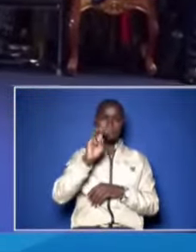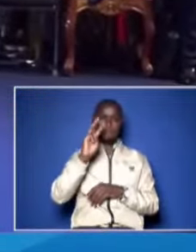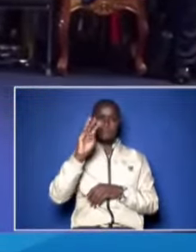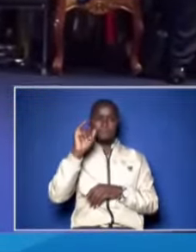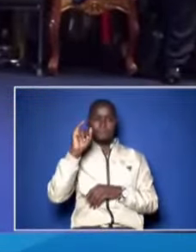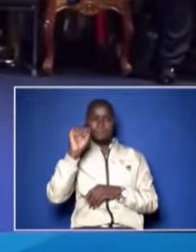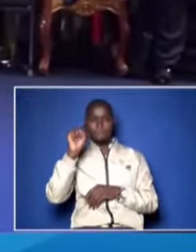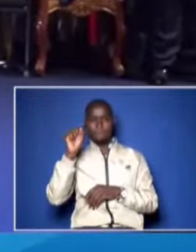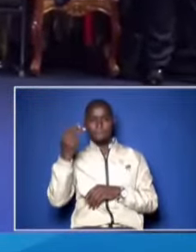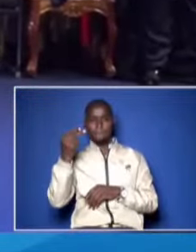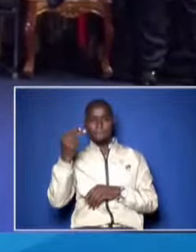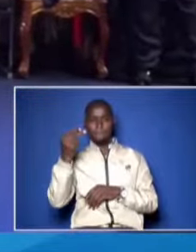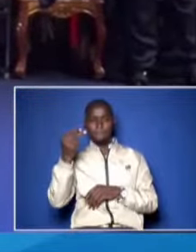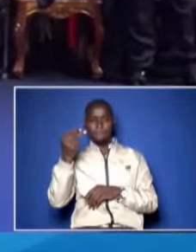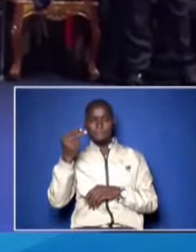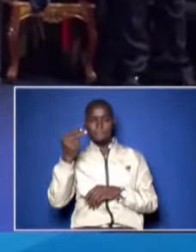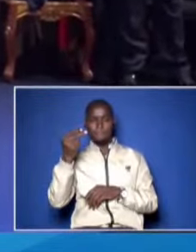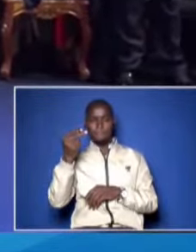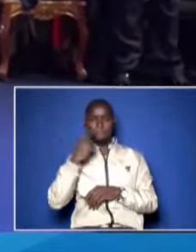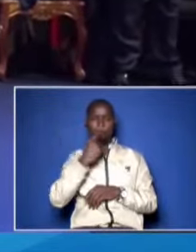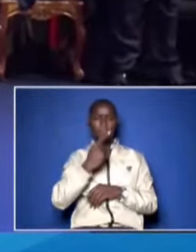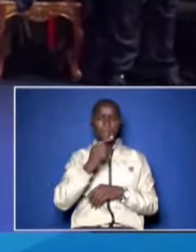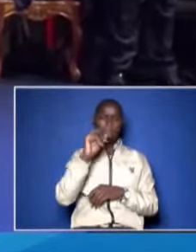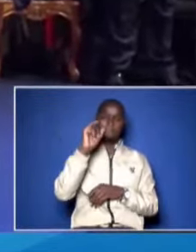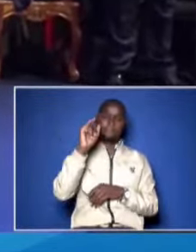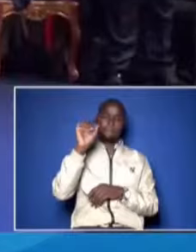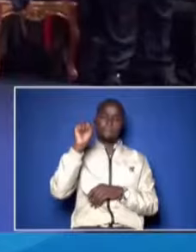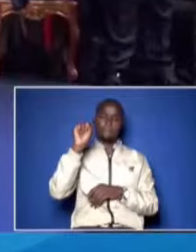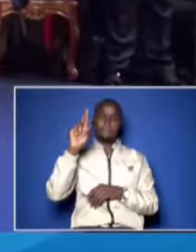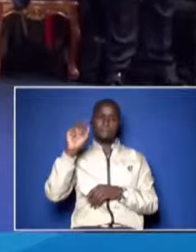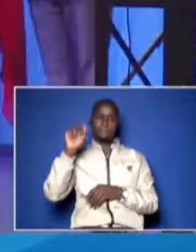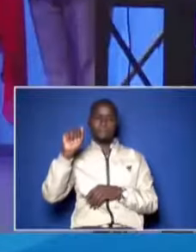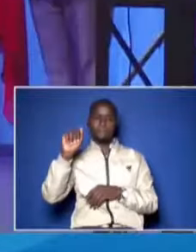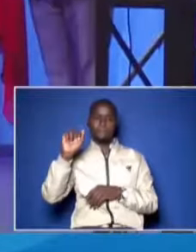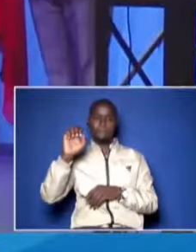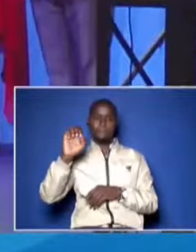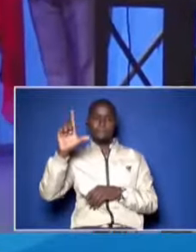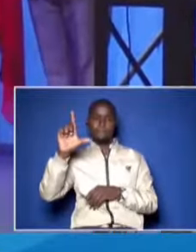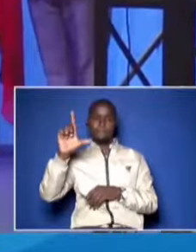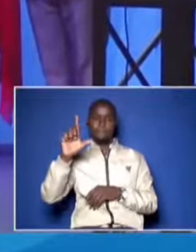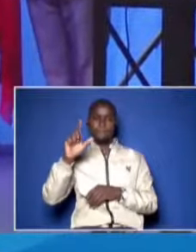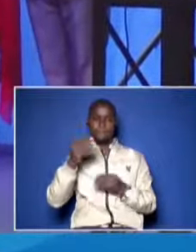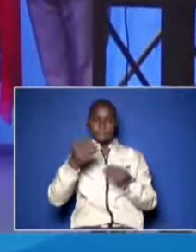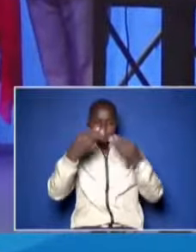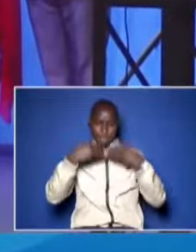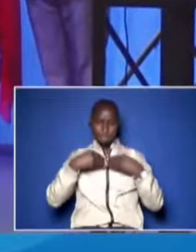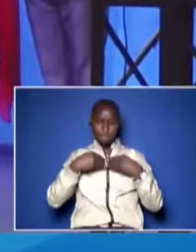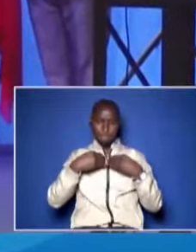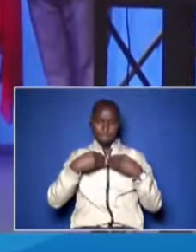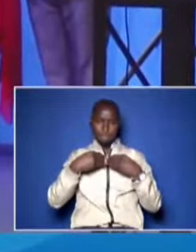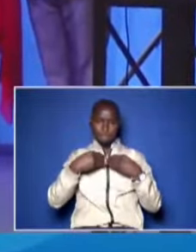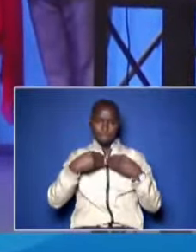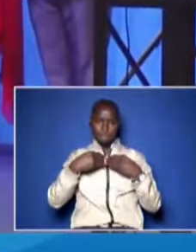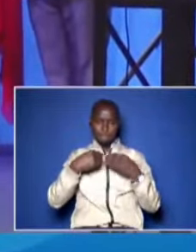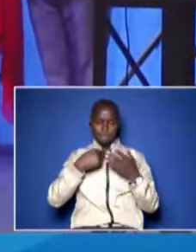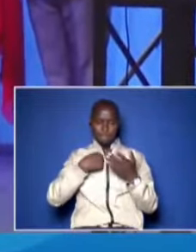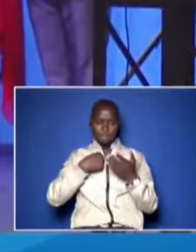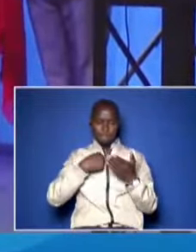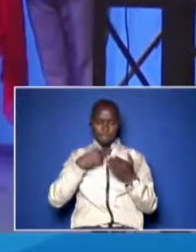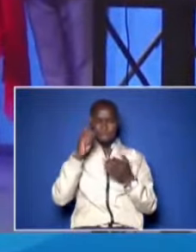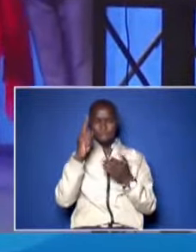said Israeli give me one verse in the Bible that proves there's a